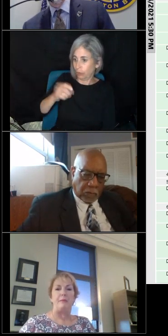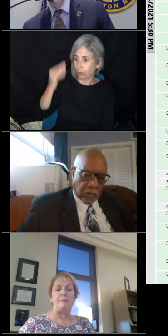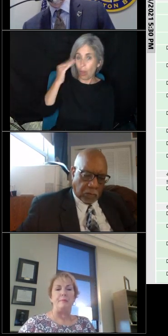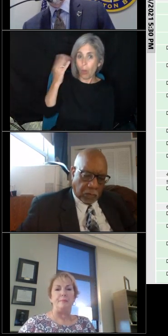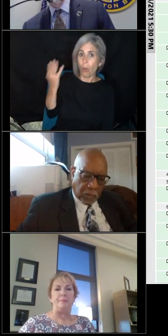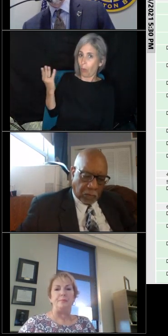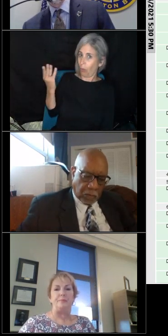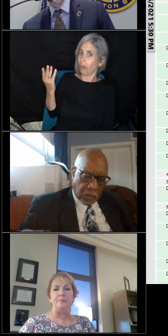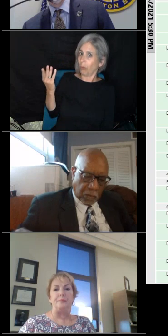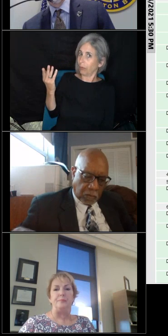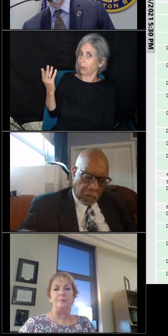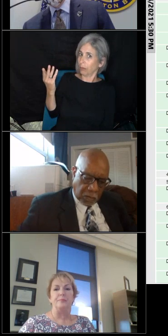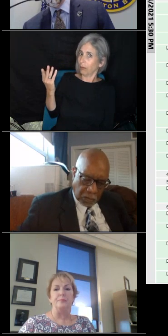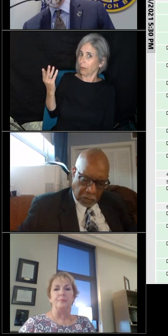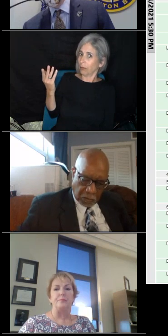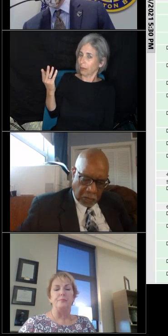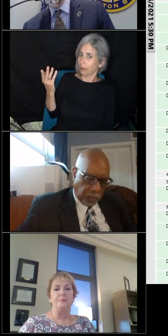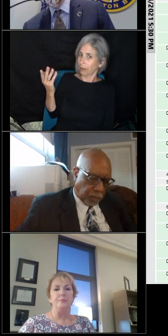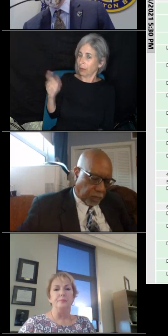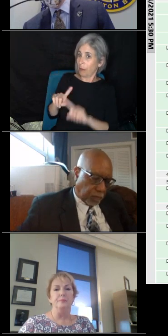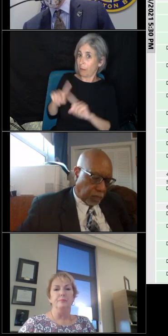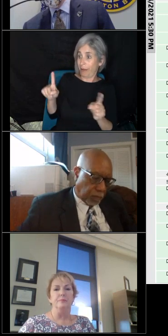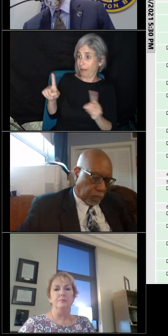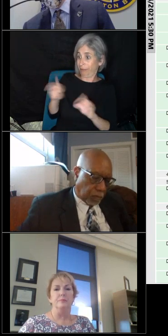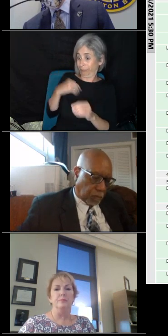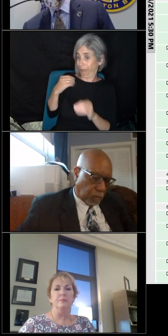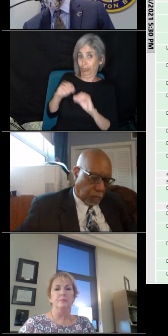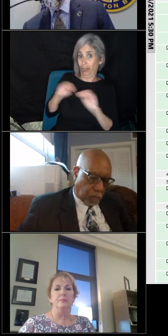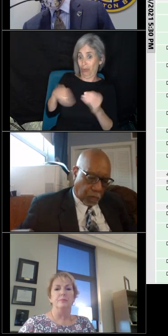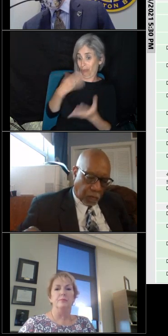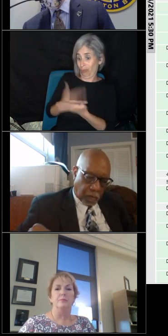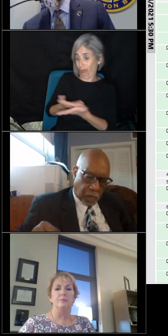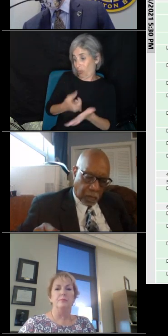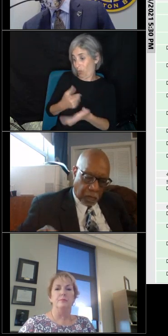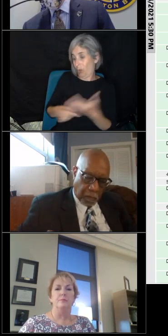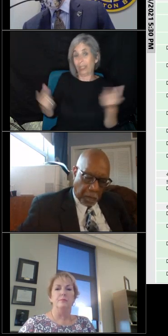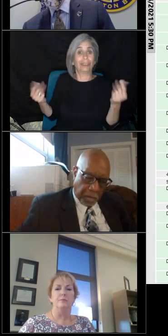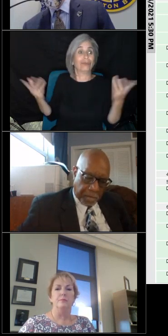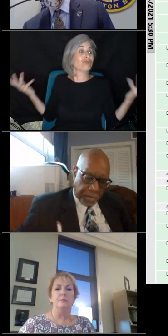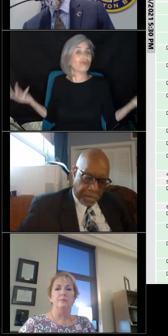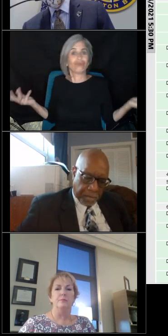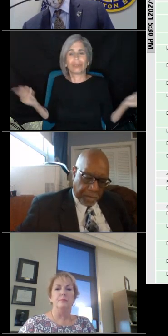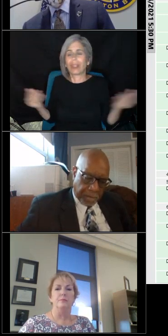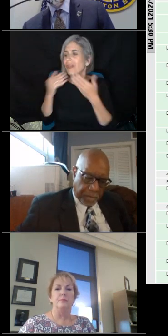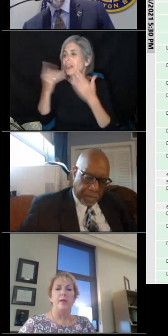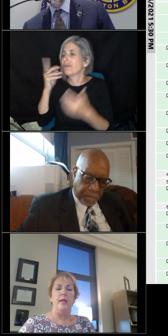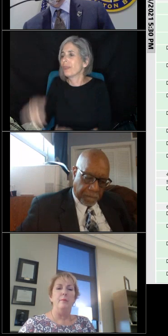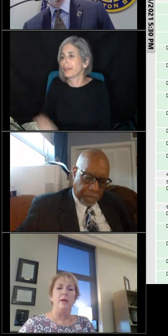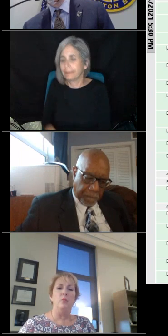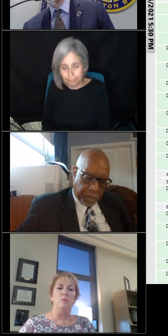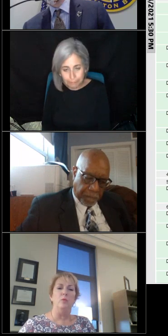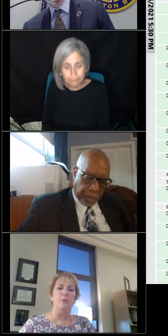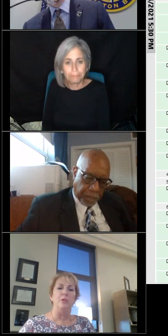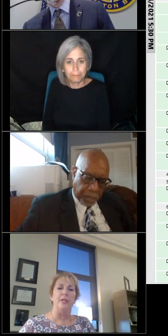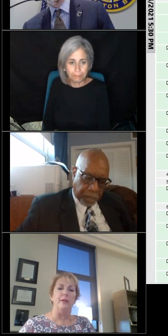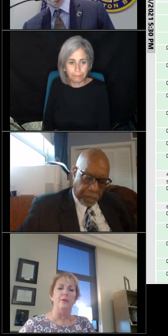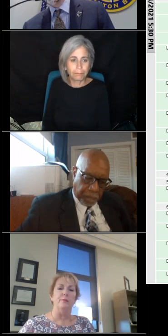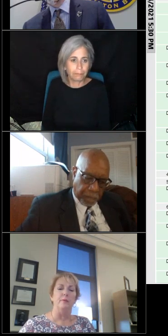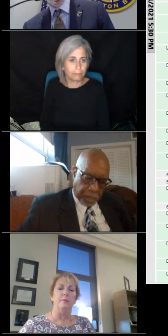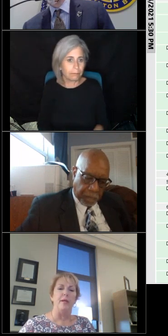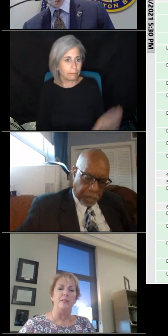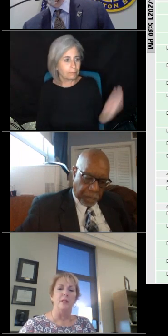But lacking the evidence, right? What can I do? But thank you for that. You're welcome. Mayor, we'll